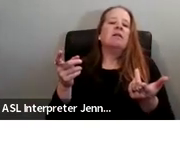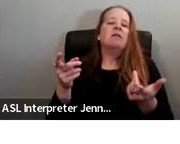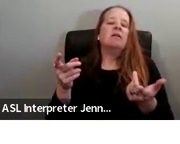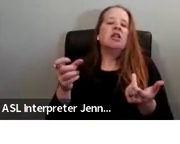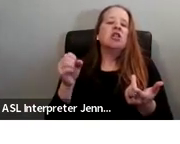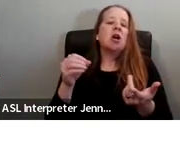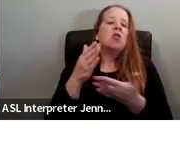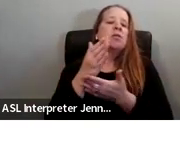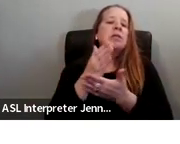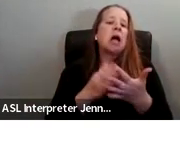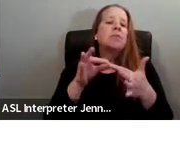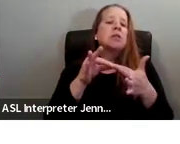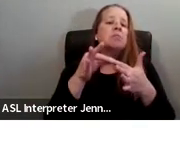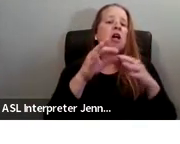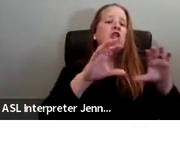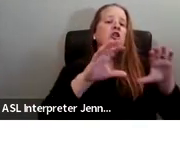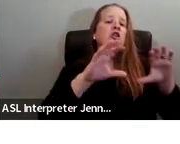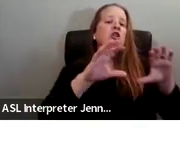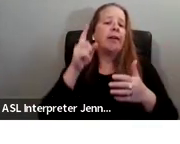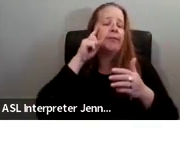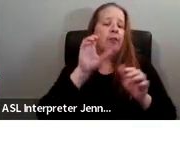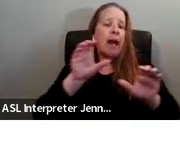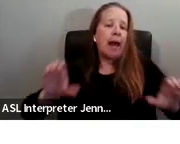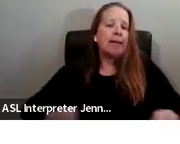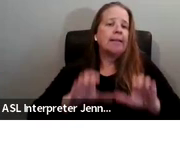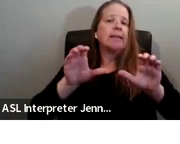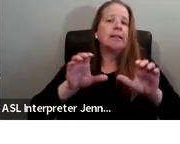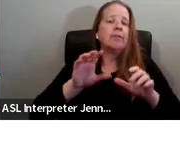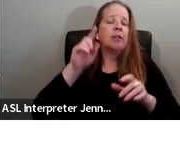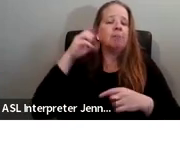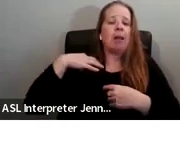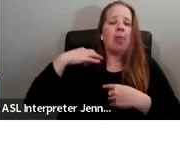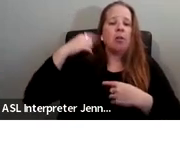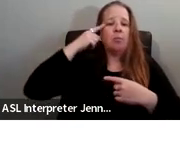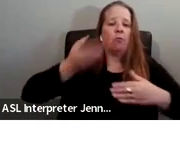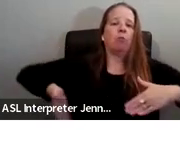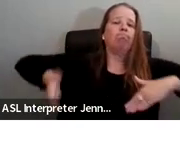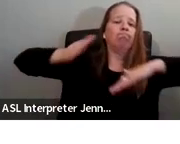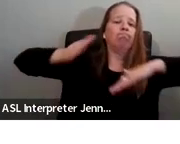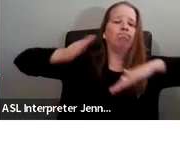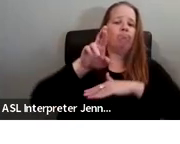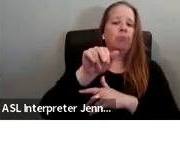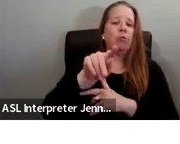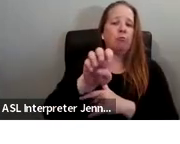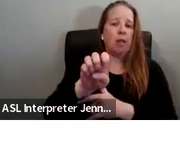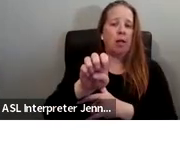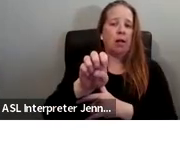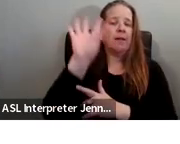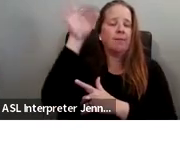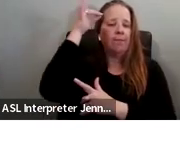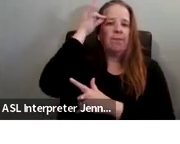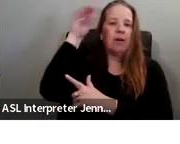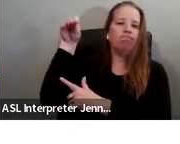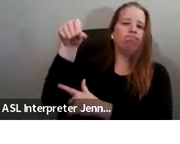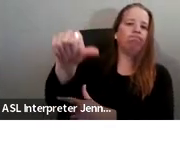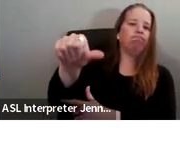Some special categories of activity are eligible for higher rates of that federal medical